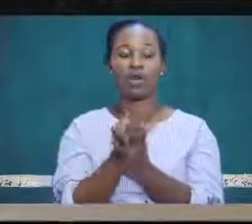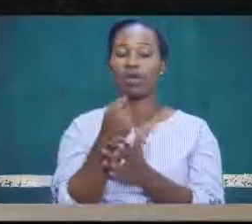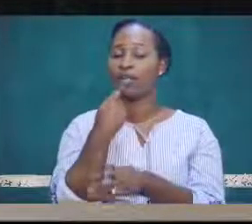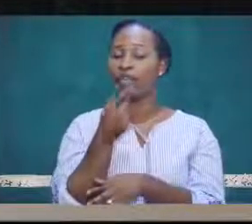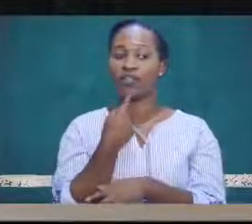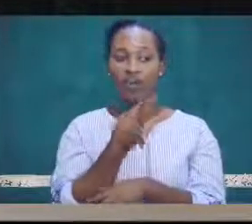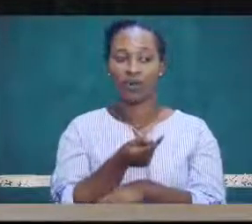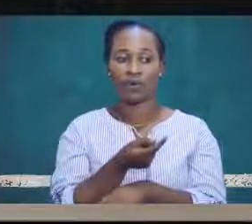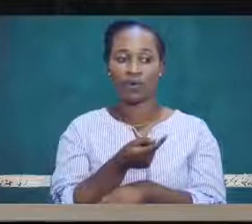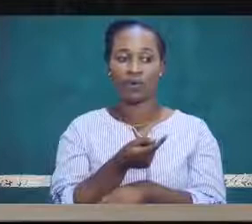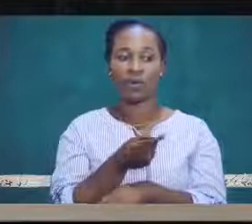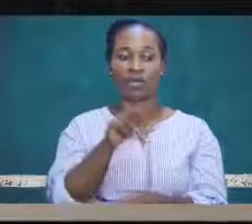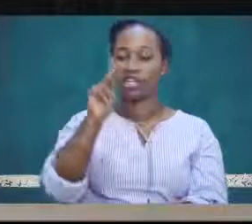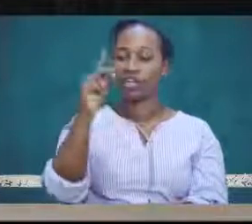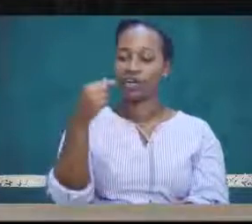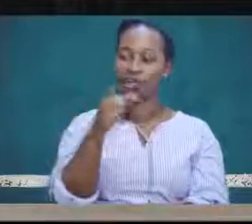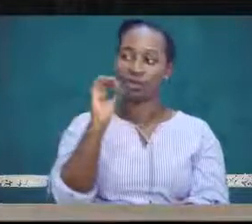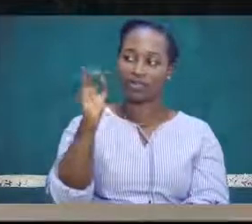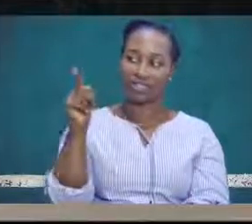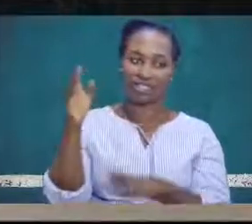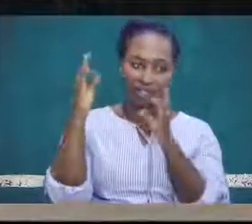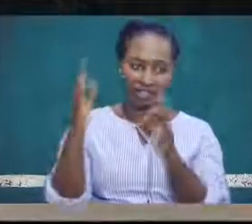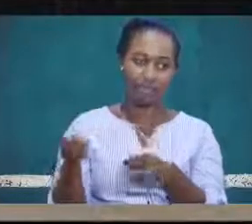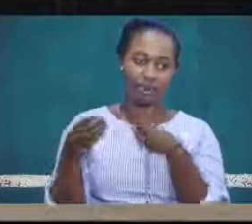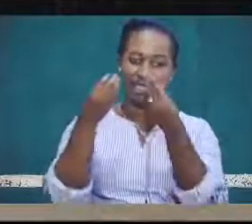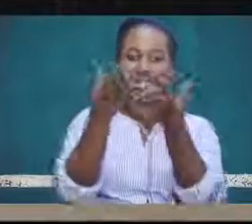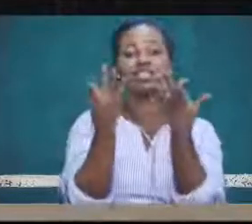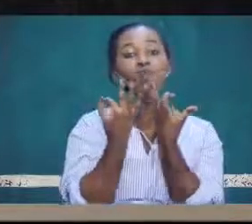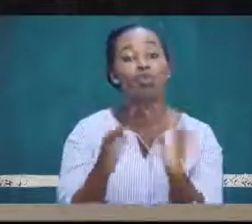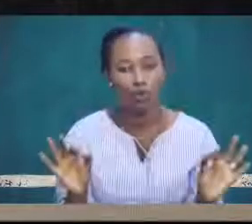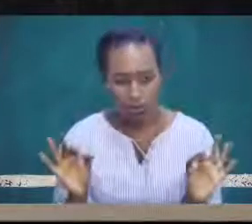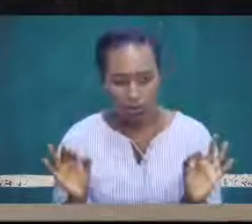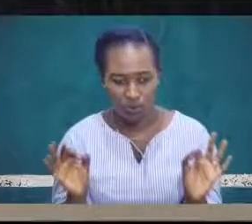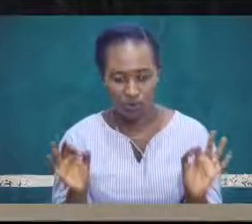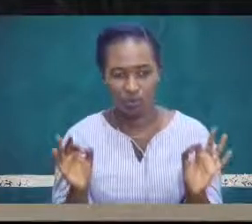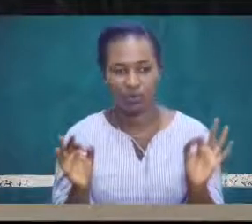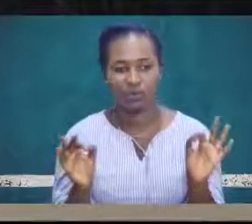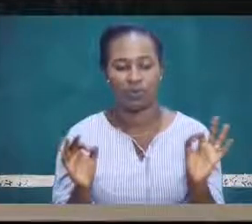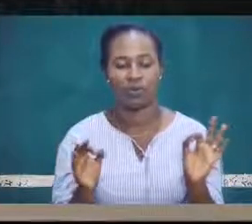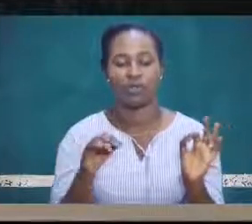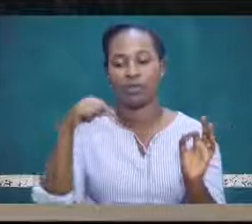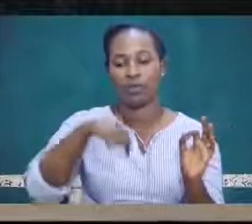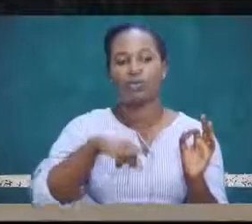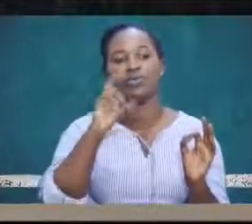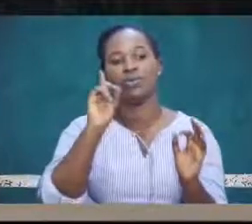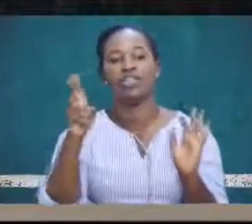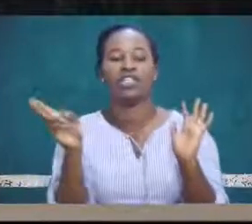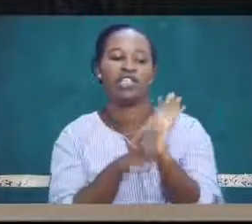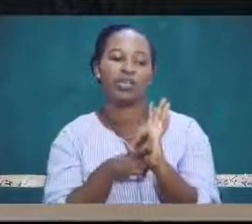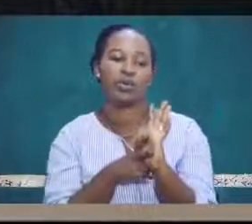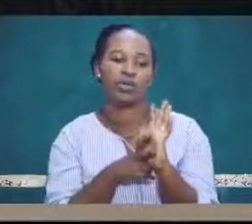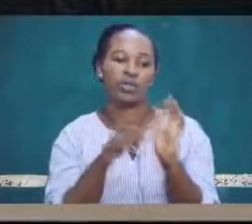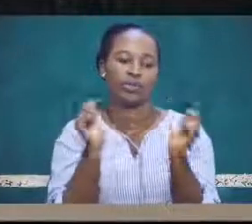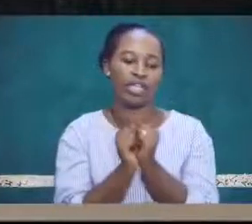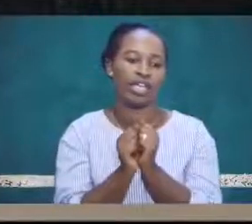assuming the kilograms of that commodity were given for free. So here, our quantity demanded would